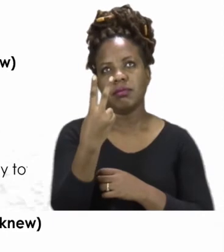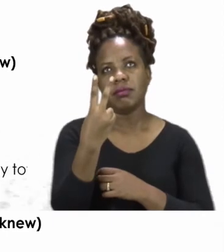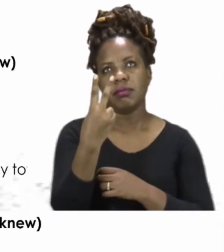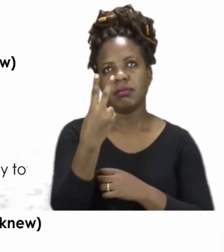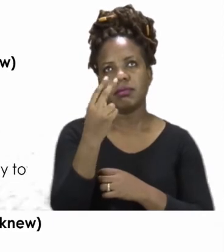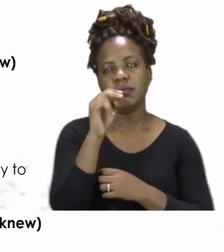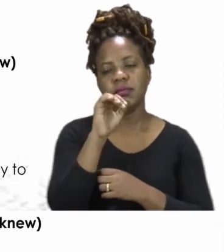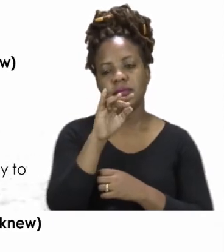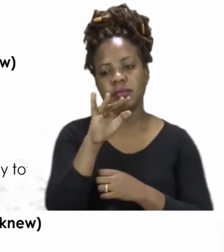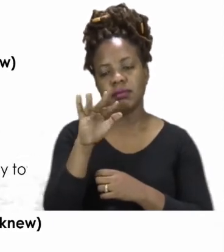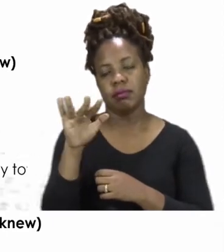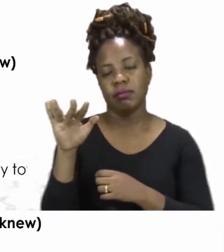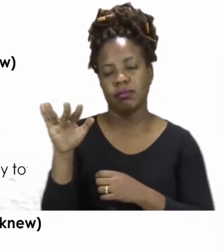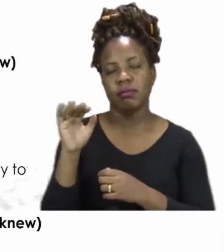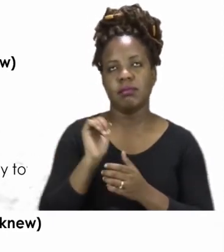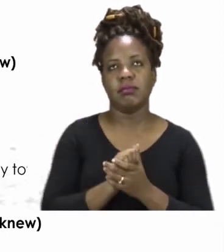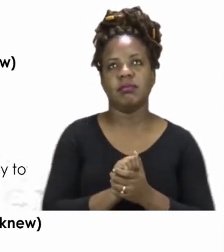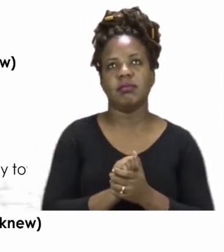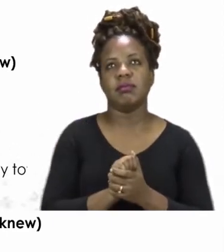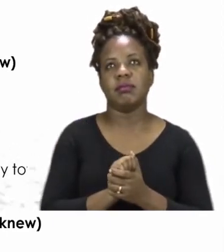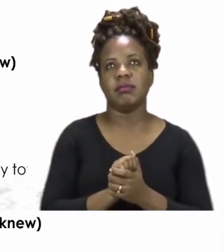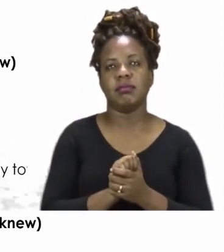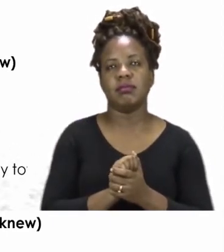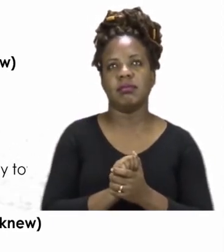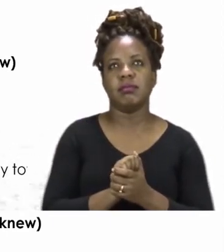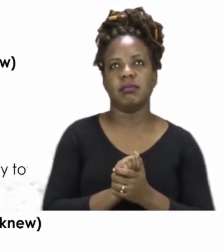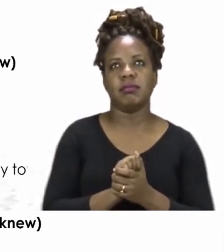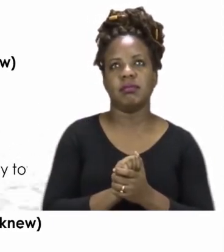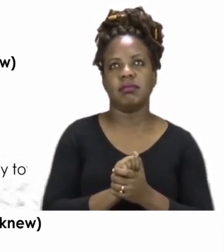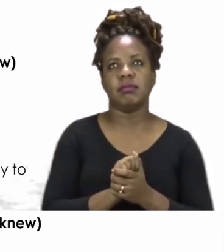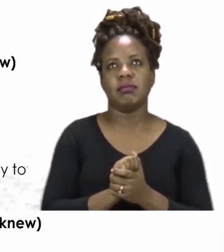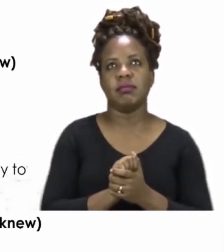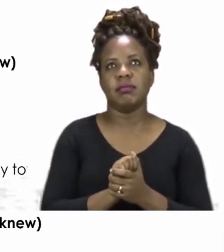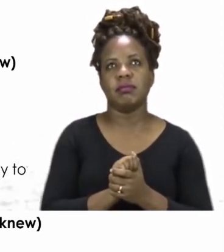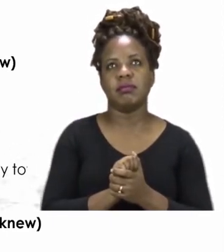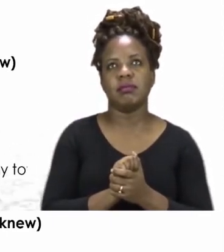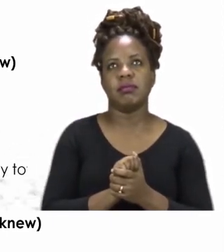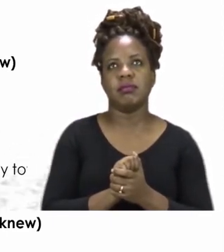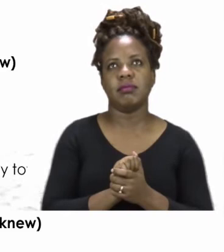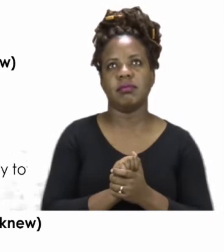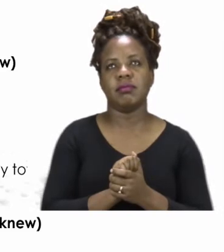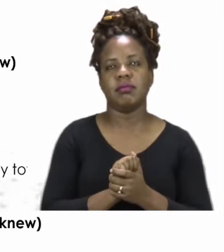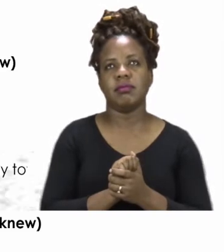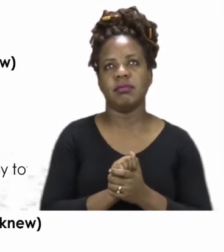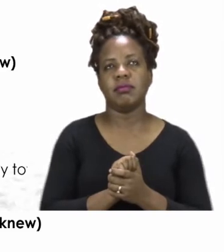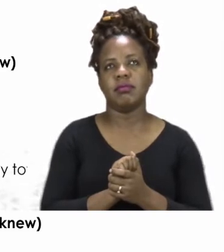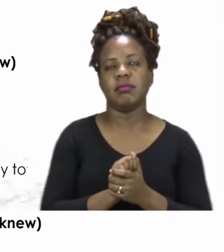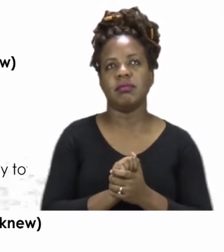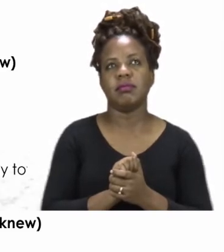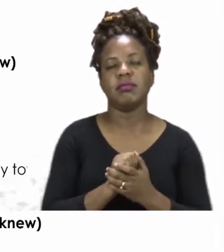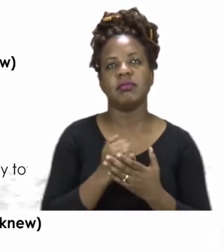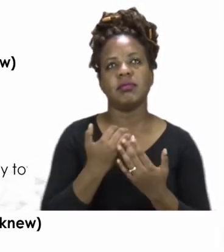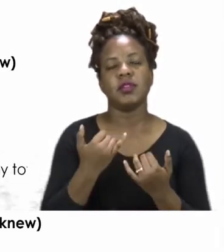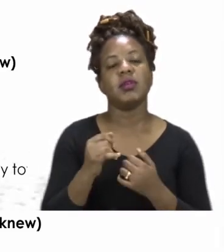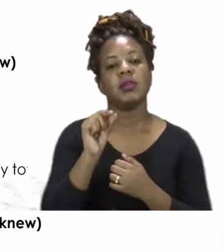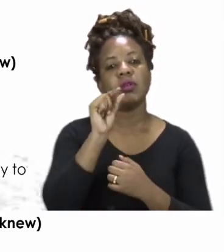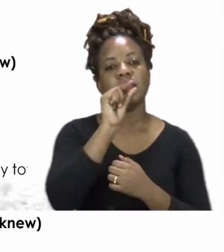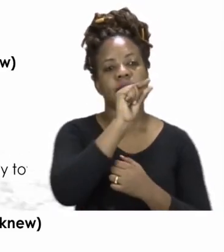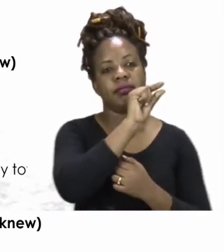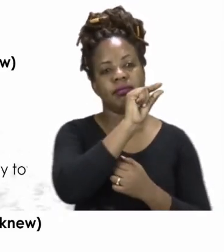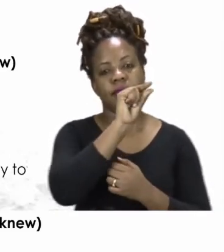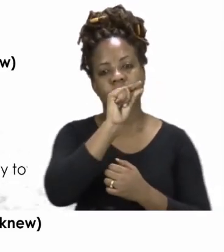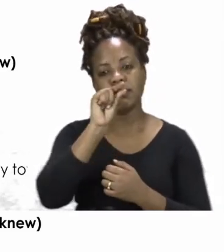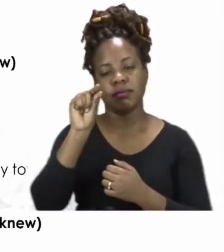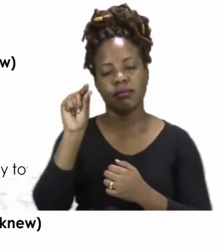letters that come together in a word to give it a complete